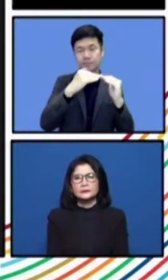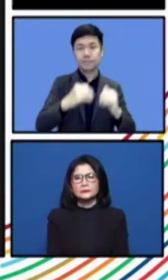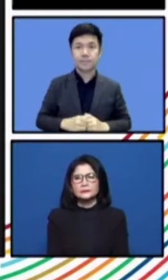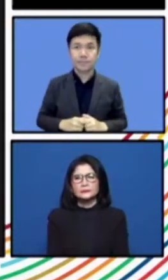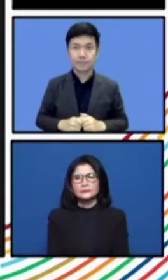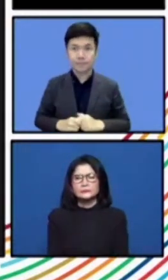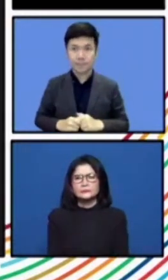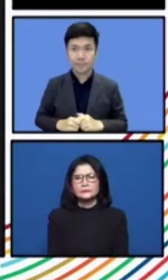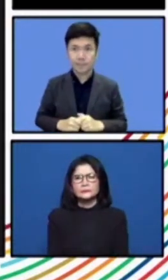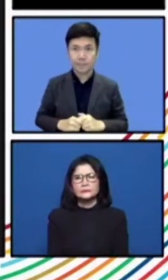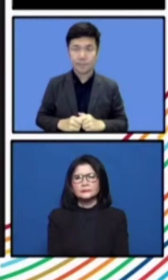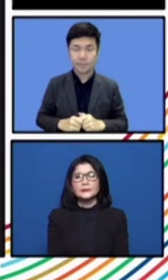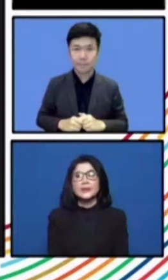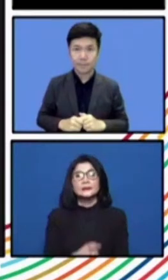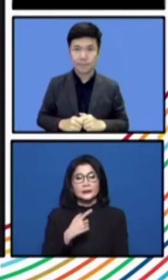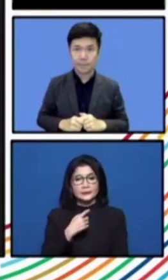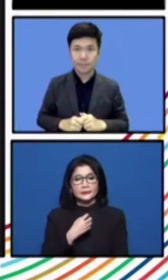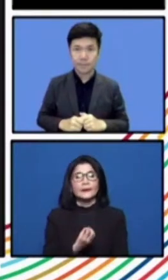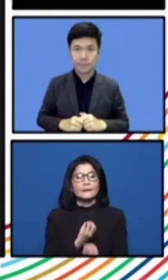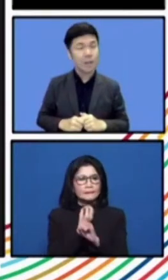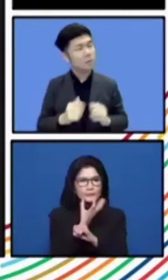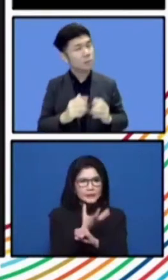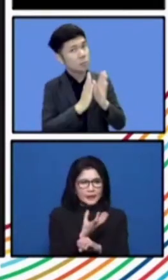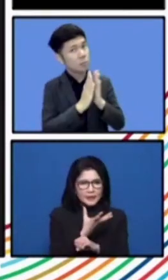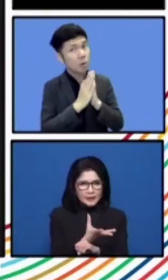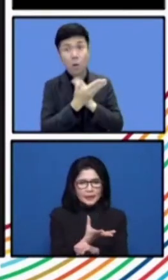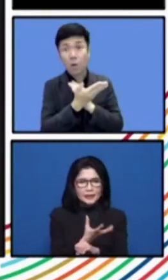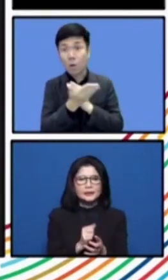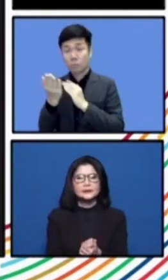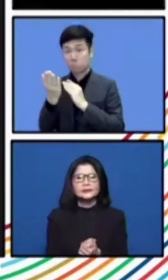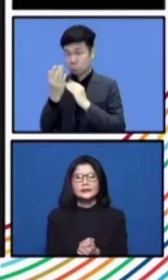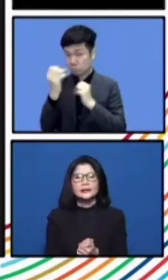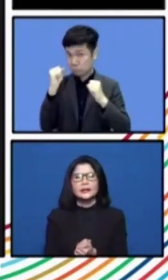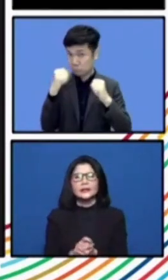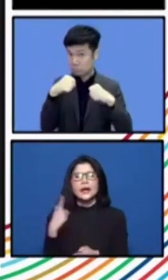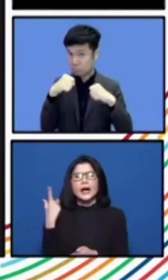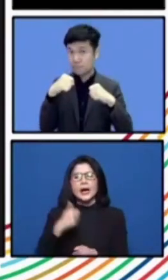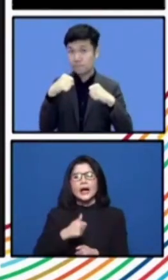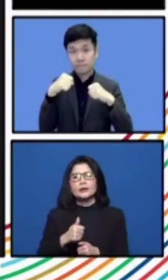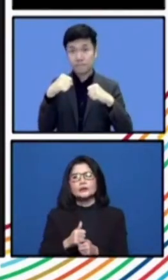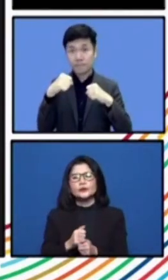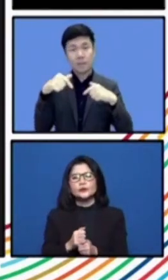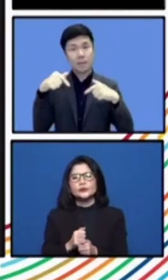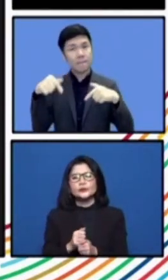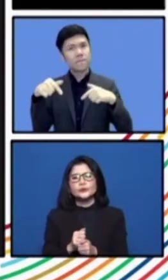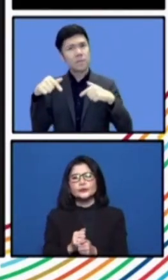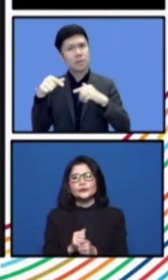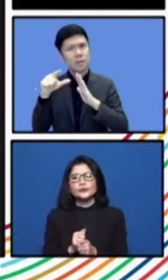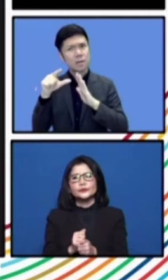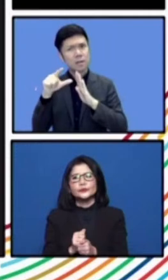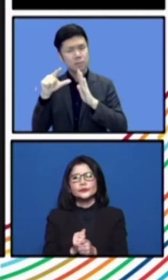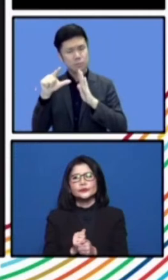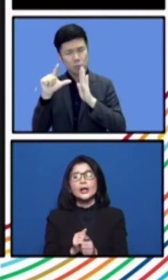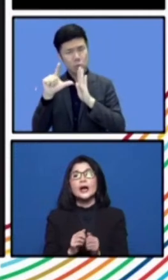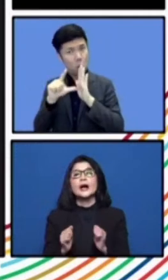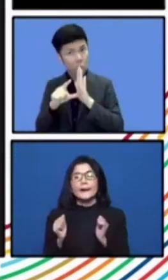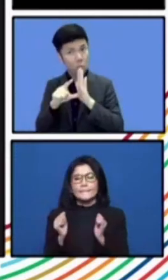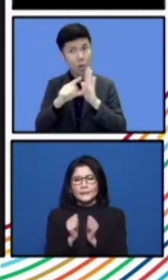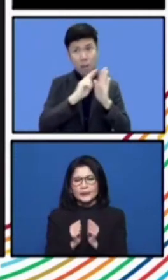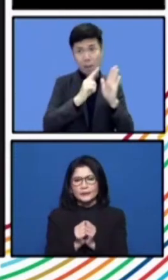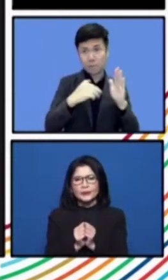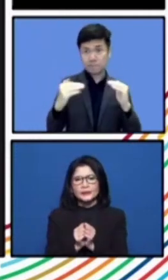I suggest that the member states may agree to achieve the target of harmonizing disability specific legislations by